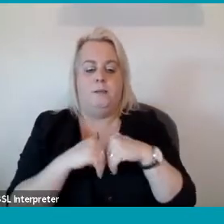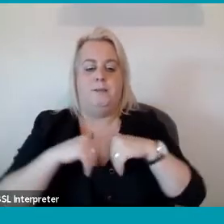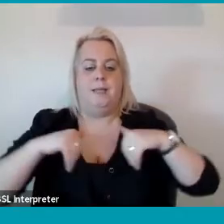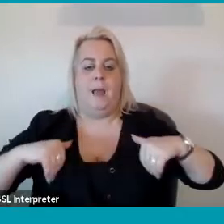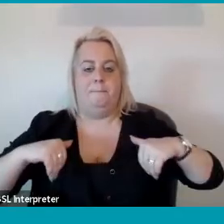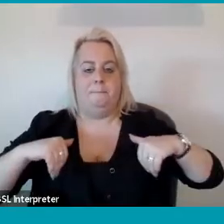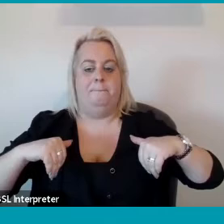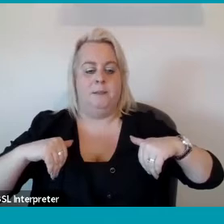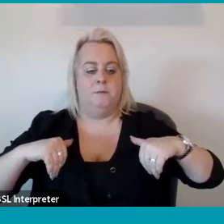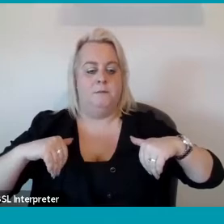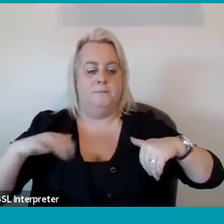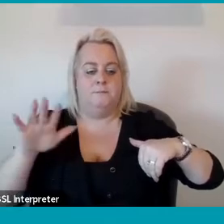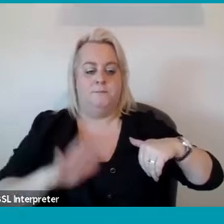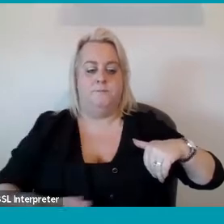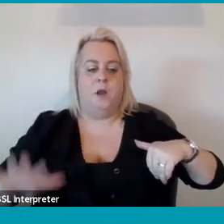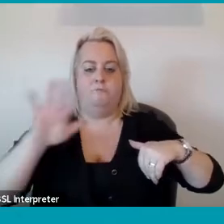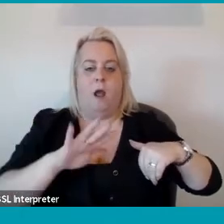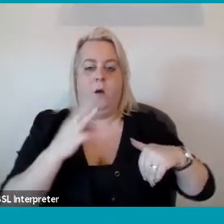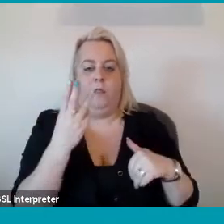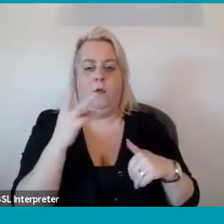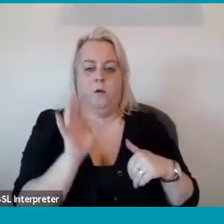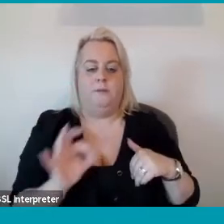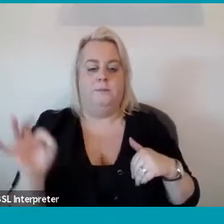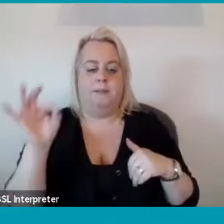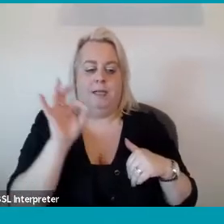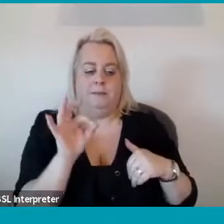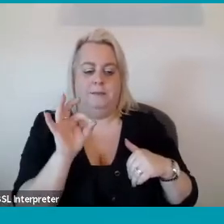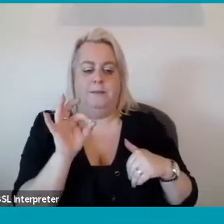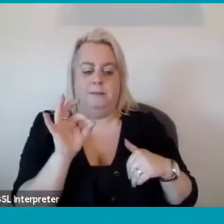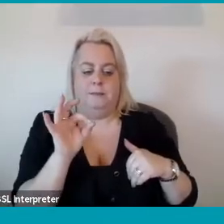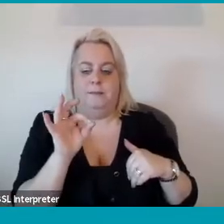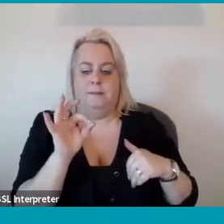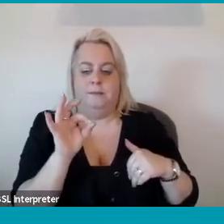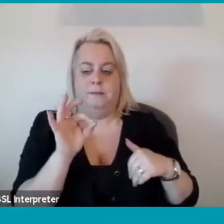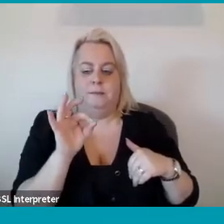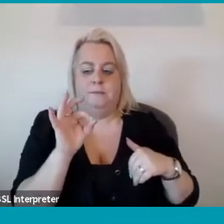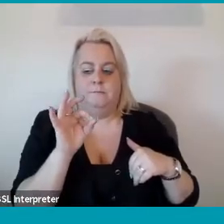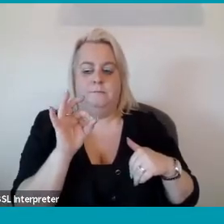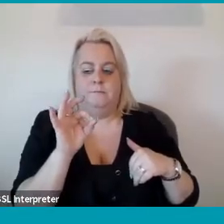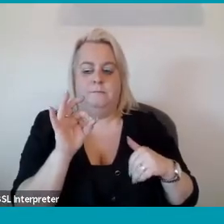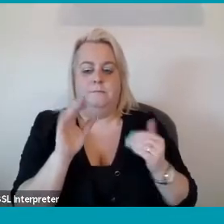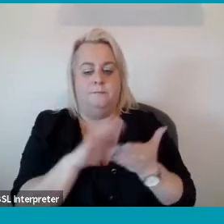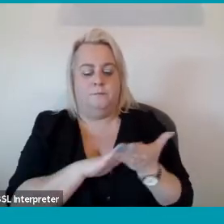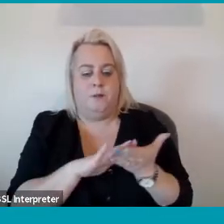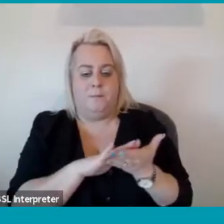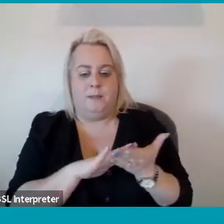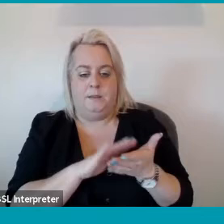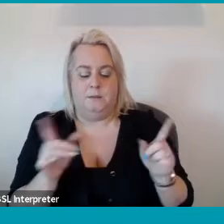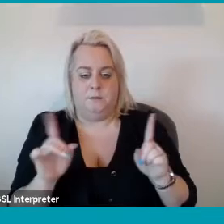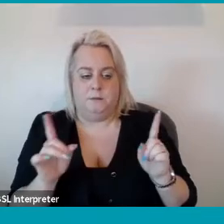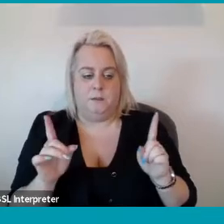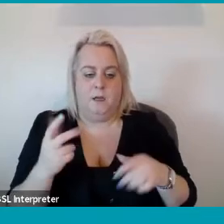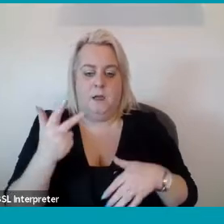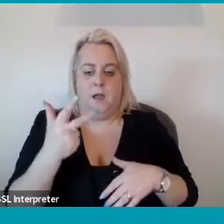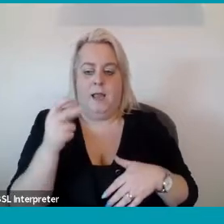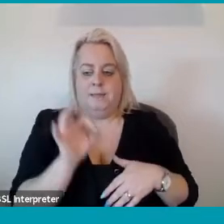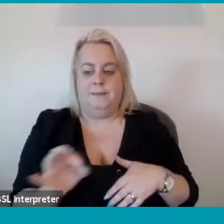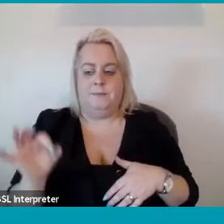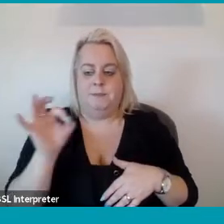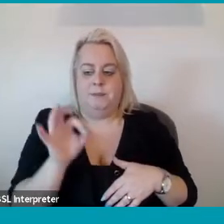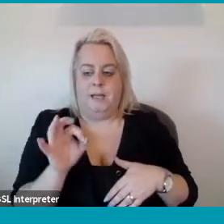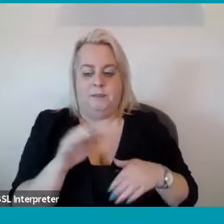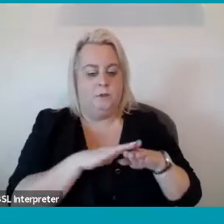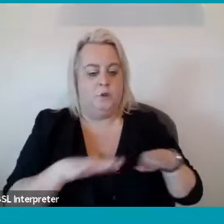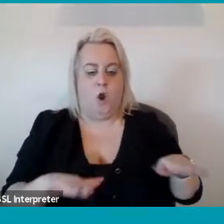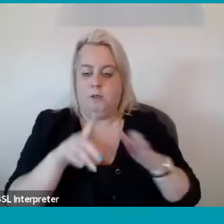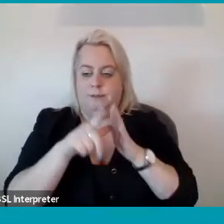around 30%. So roughly 80% of